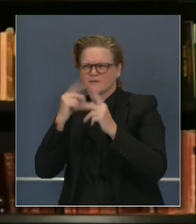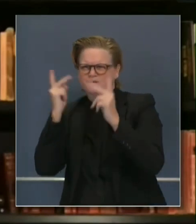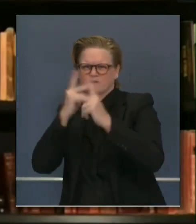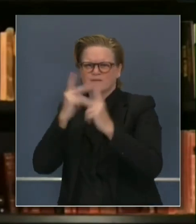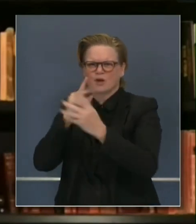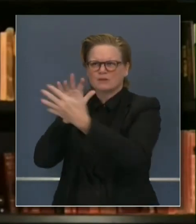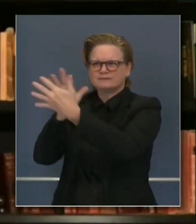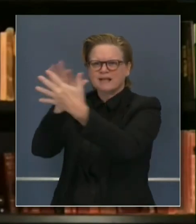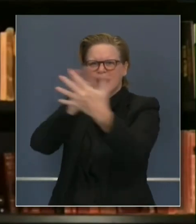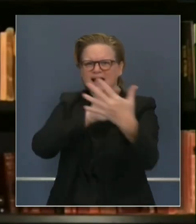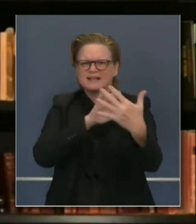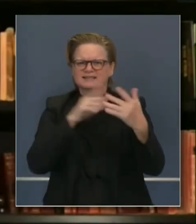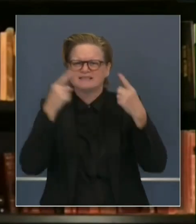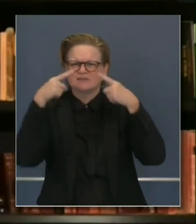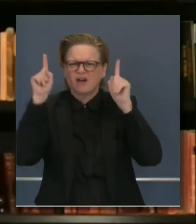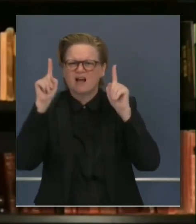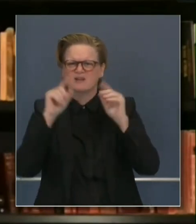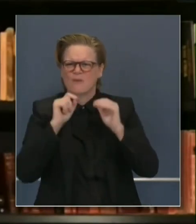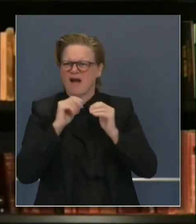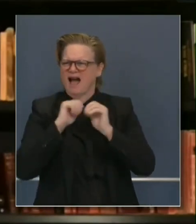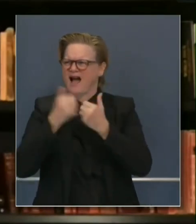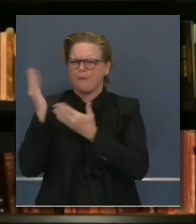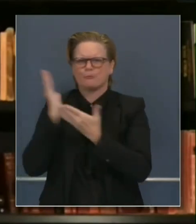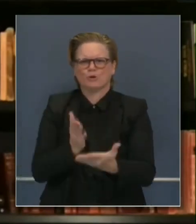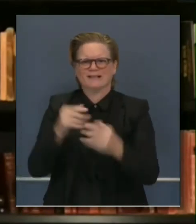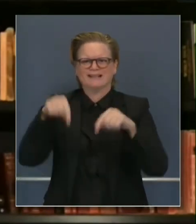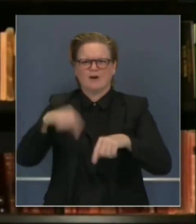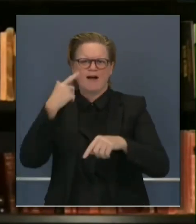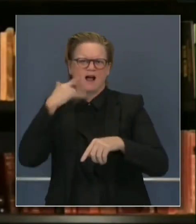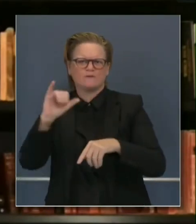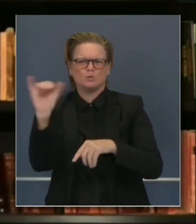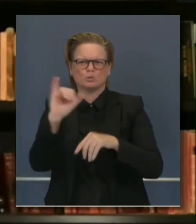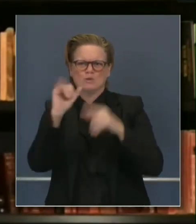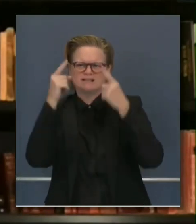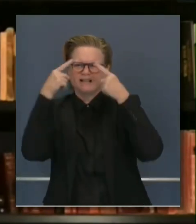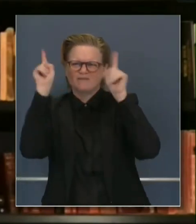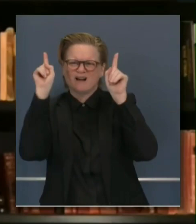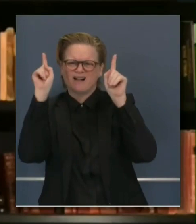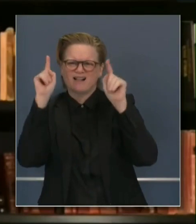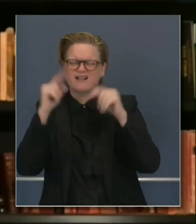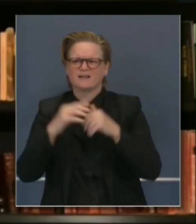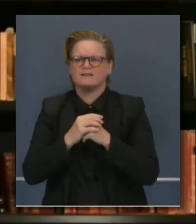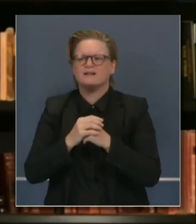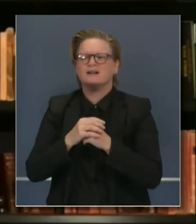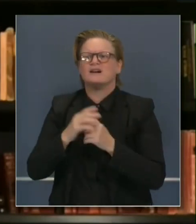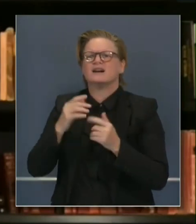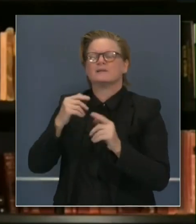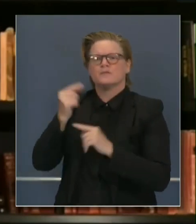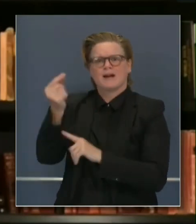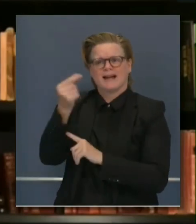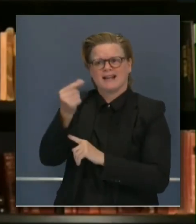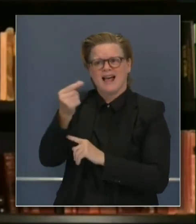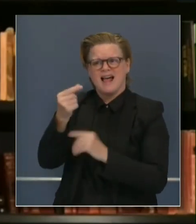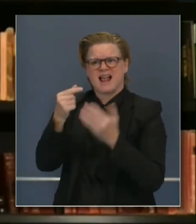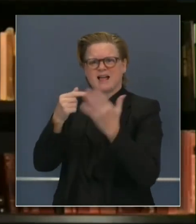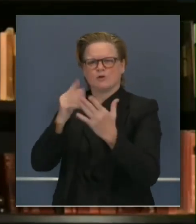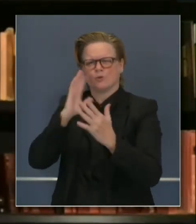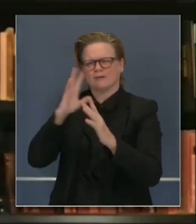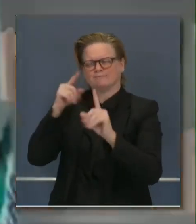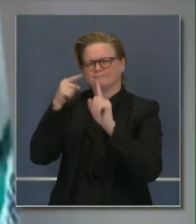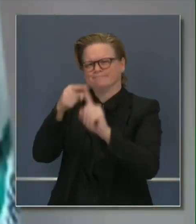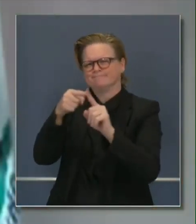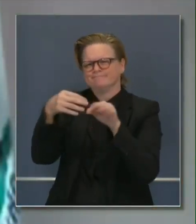this state as well as across this country. But with that, let me ask Dr. Galley to talk more specifically about the thinking as